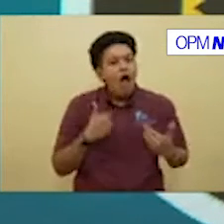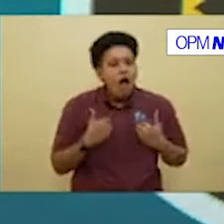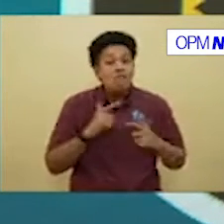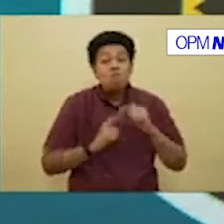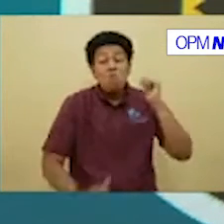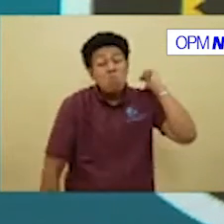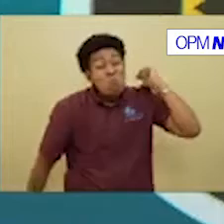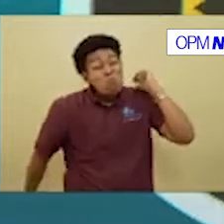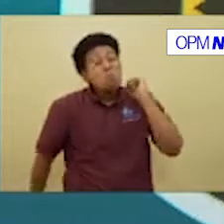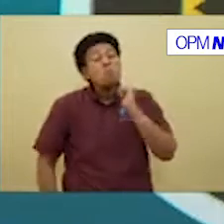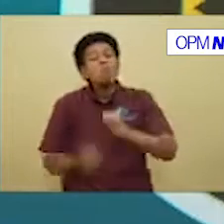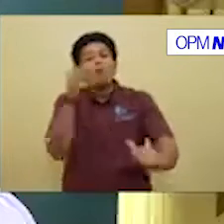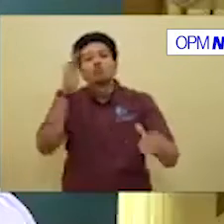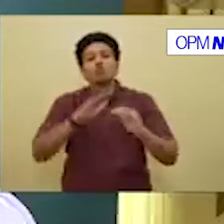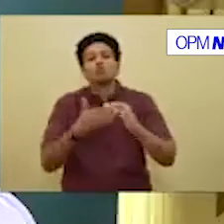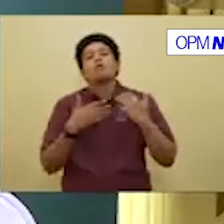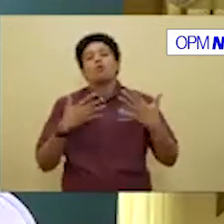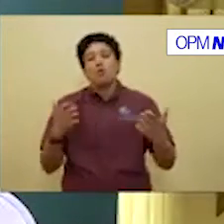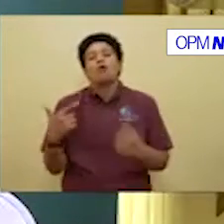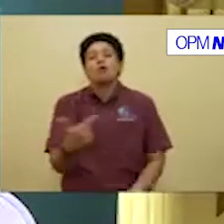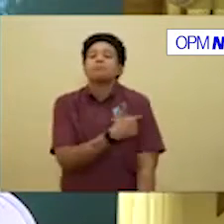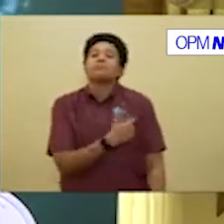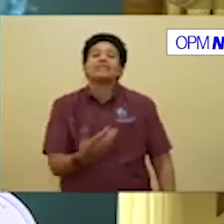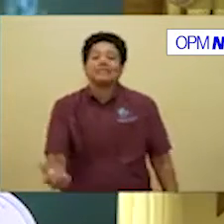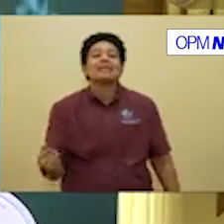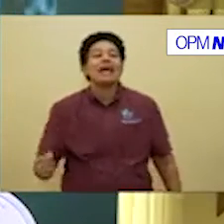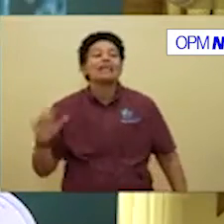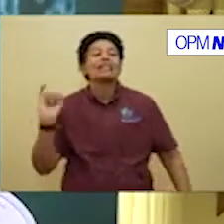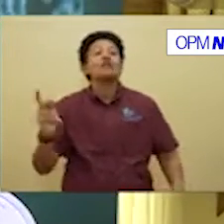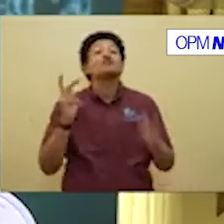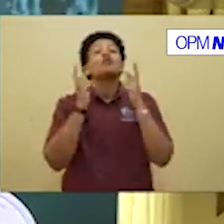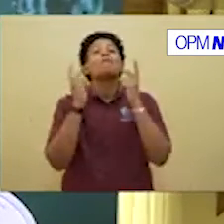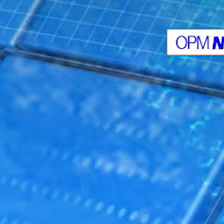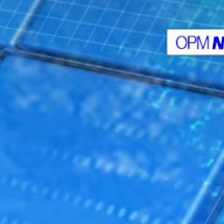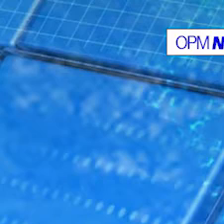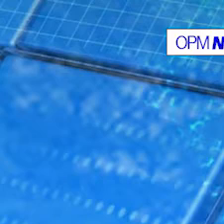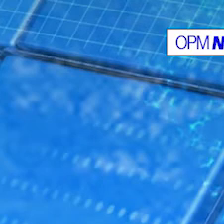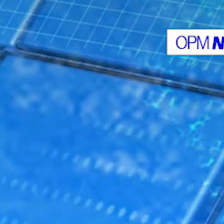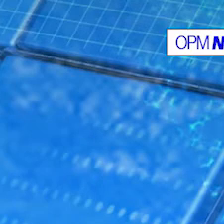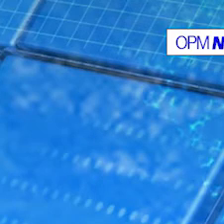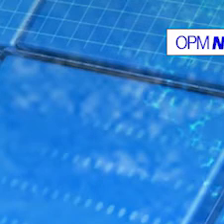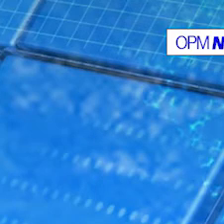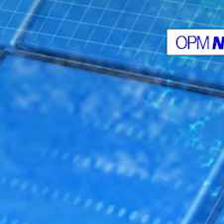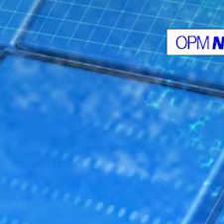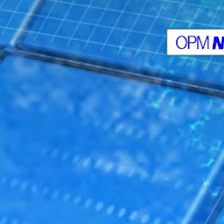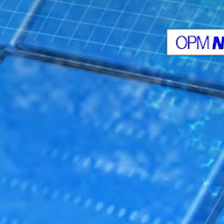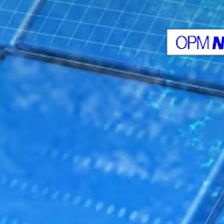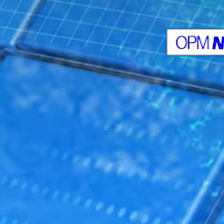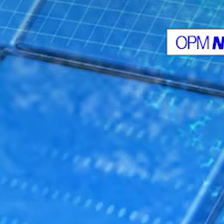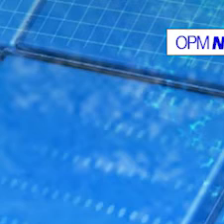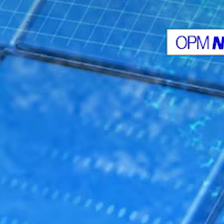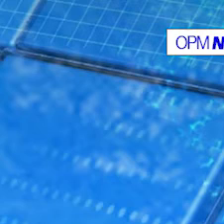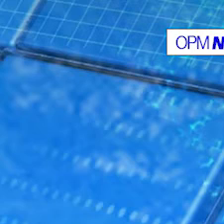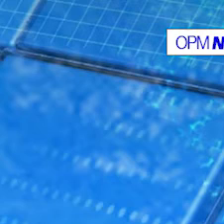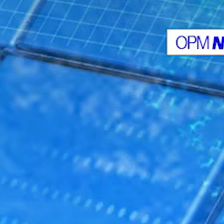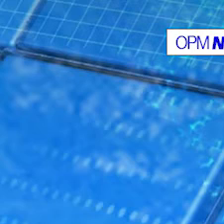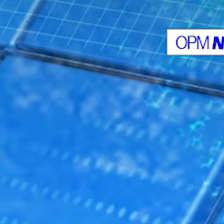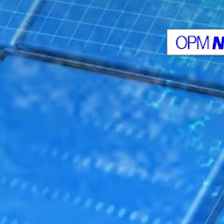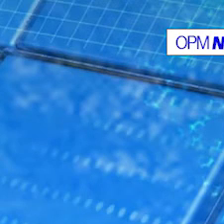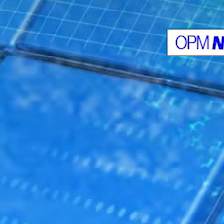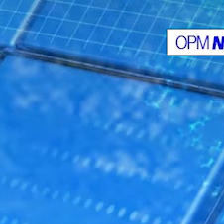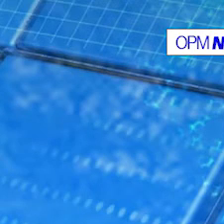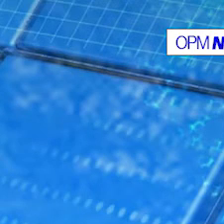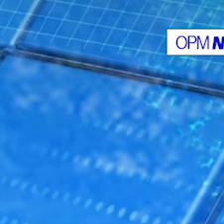of the country to take the vaccine, and that is the public good element of it. The Prime Minister also used the opportunity to encourage